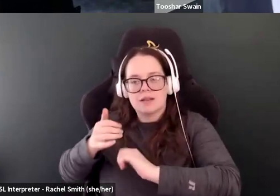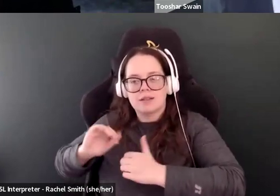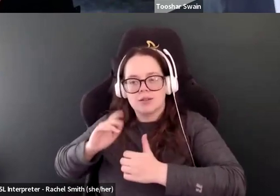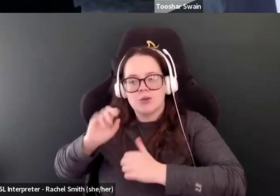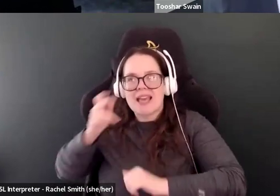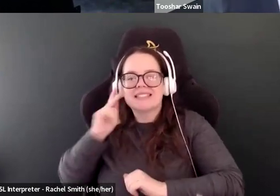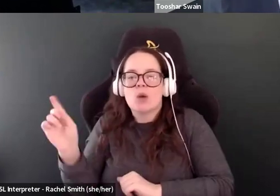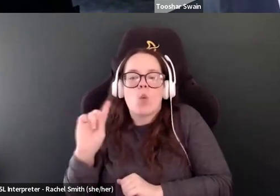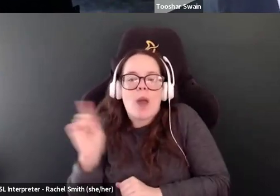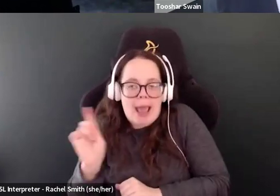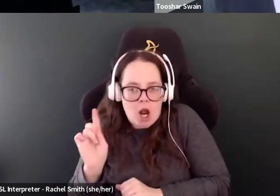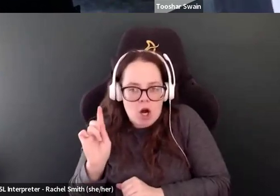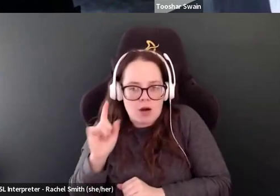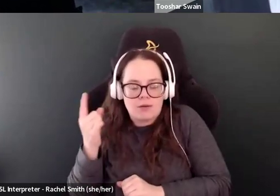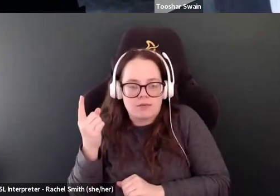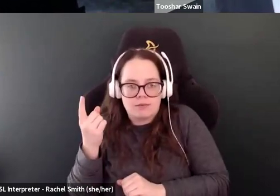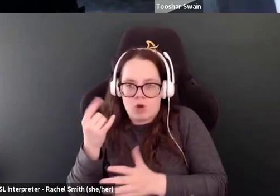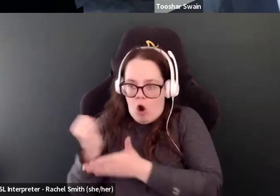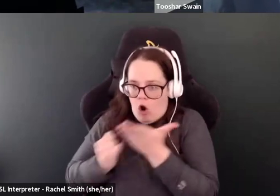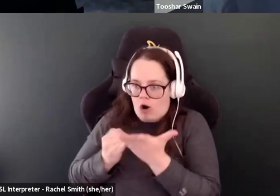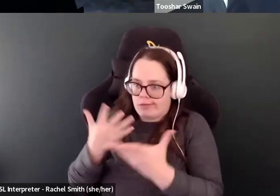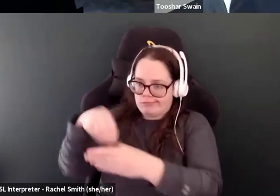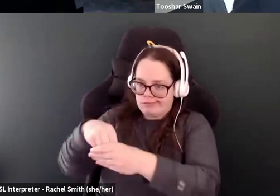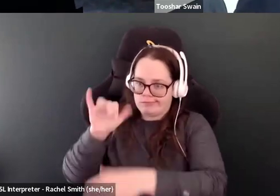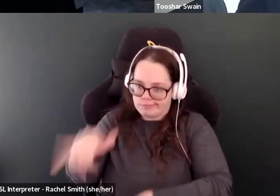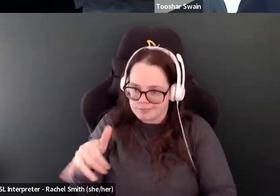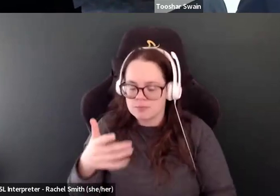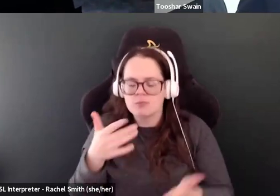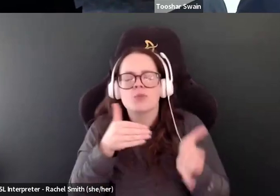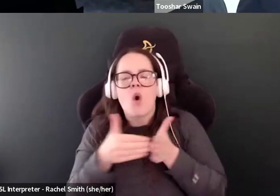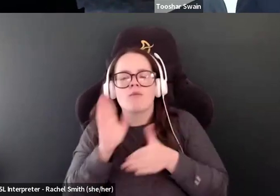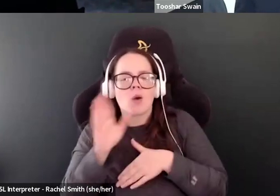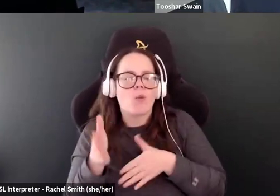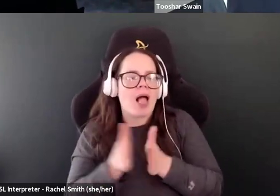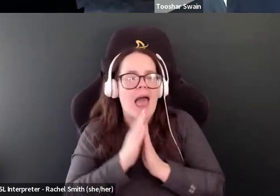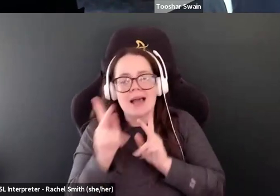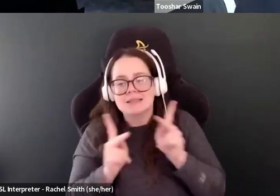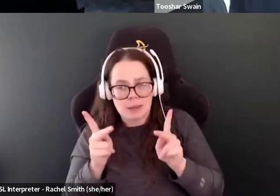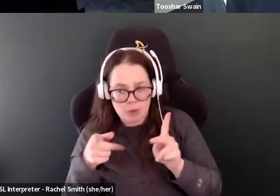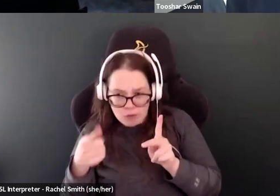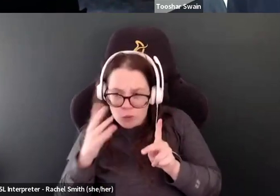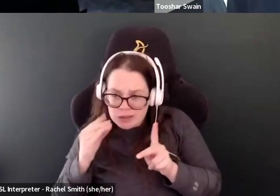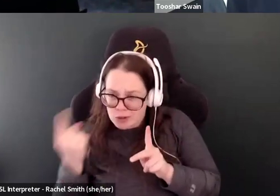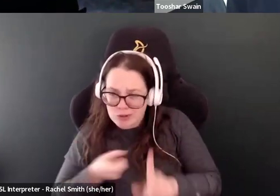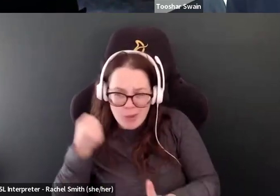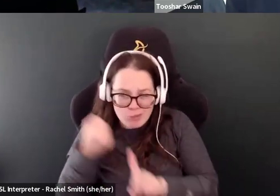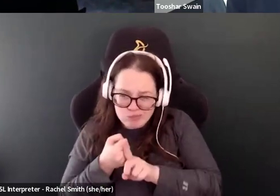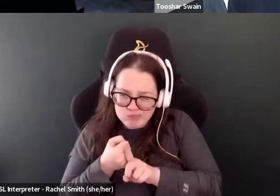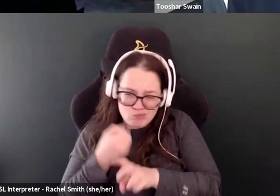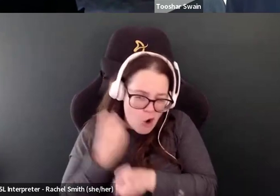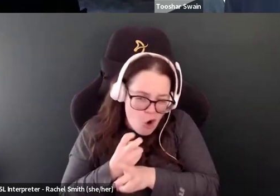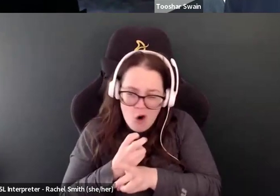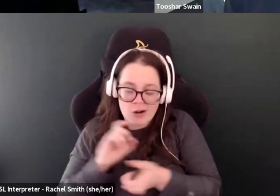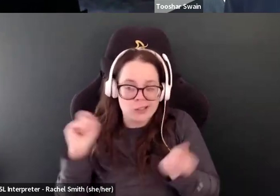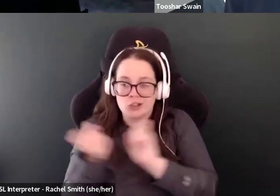relate to through a lens of the arts. Oftentimes, I'll ask people if they've ever had an art experience that's changed their life in some way, and